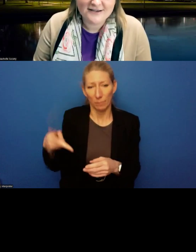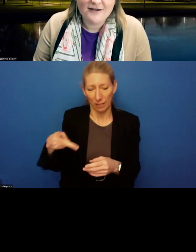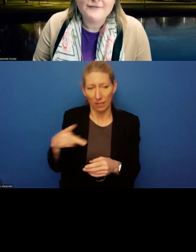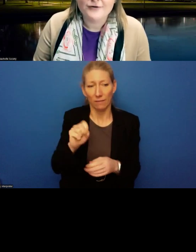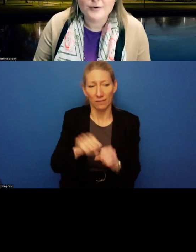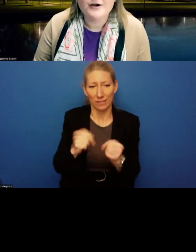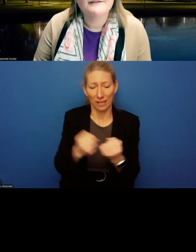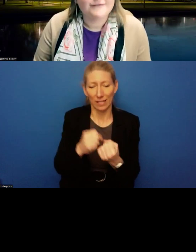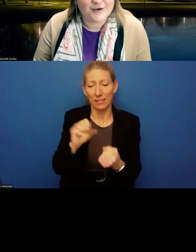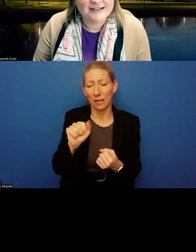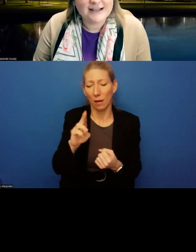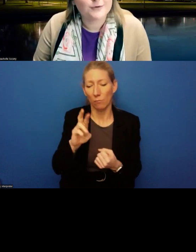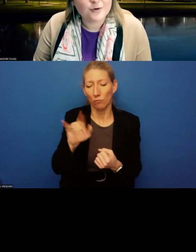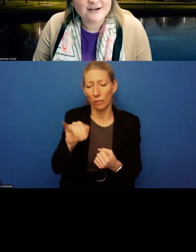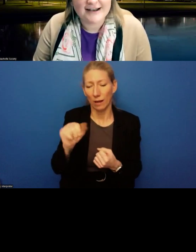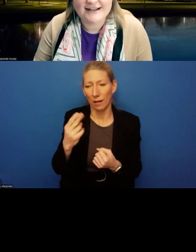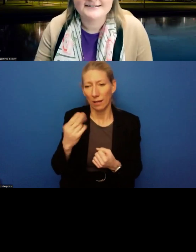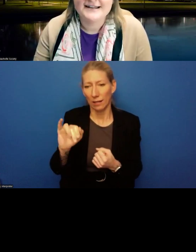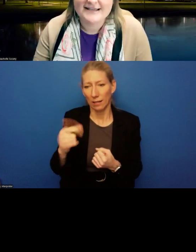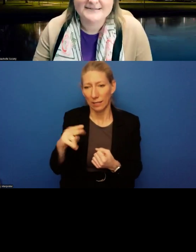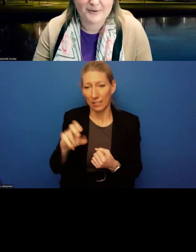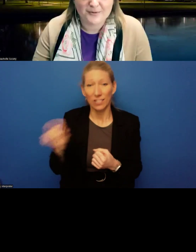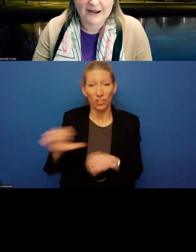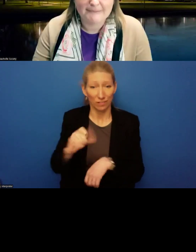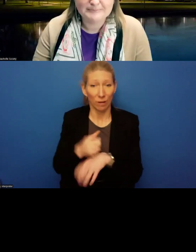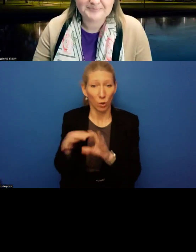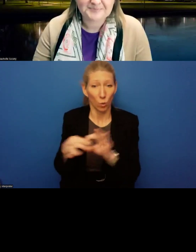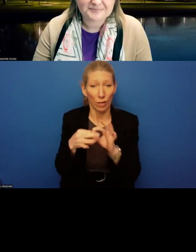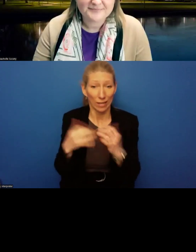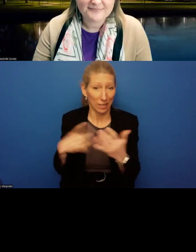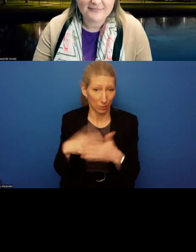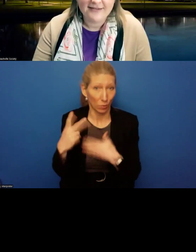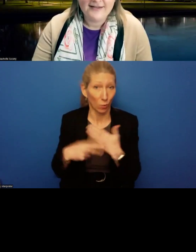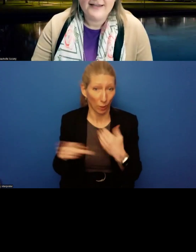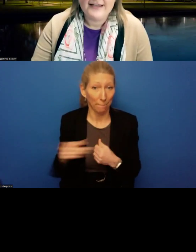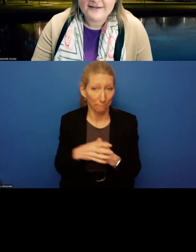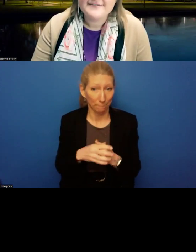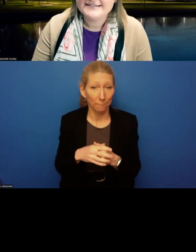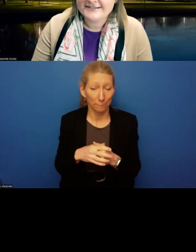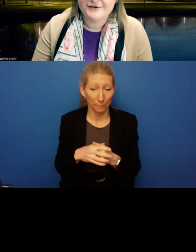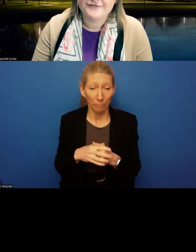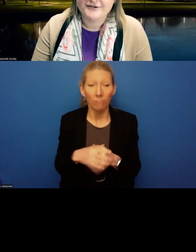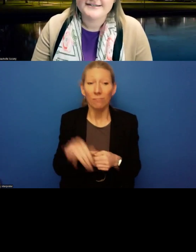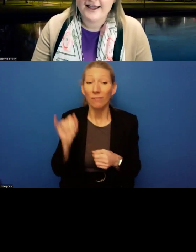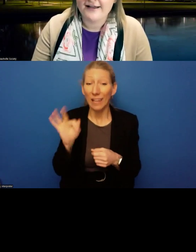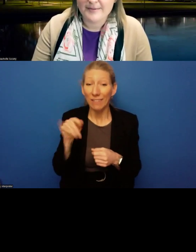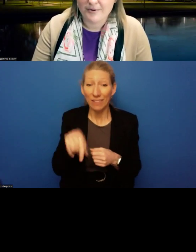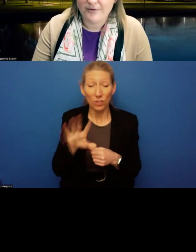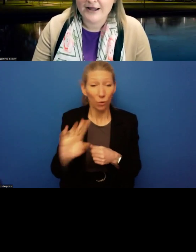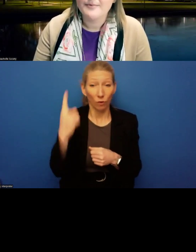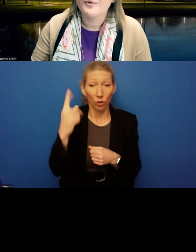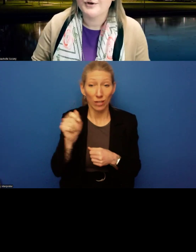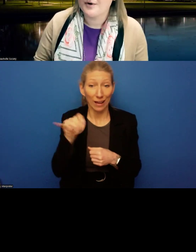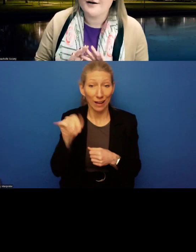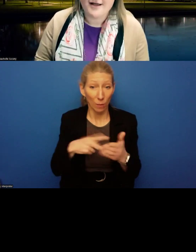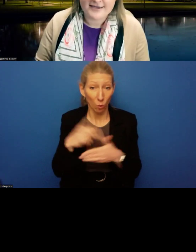Higgins, for her work in founding and coordinating today's program. If this is your first AIA